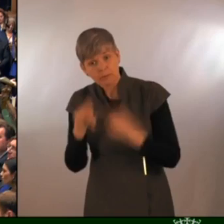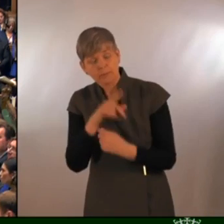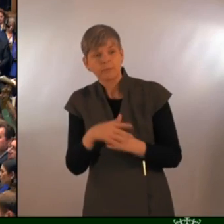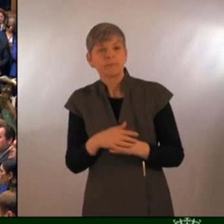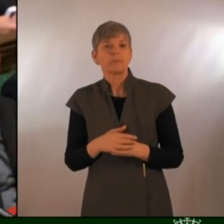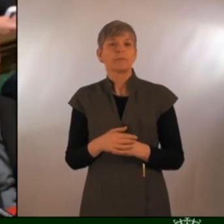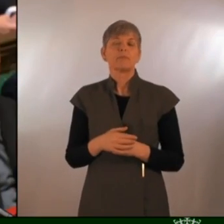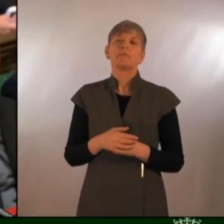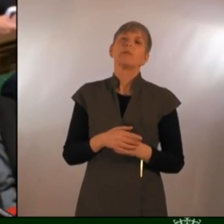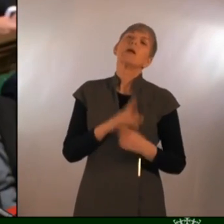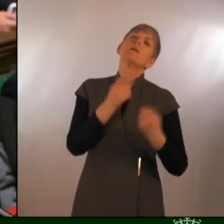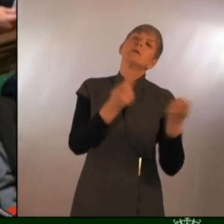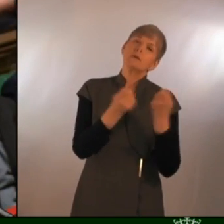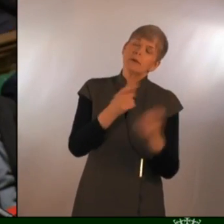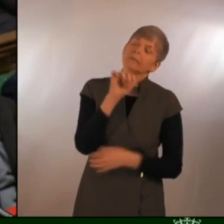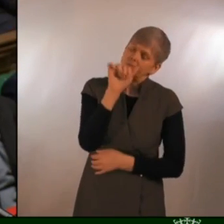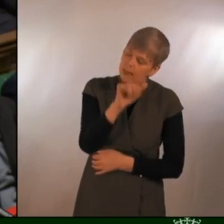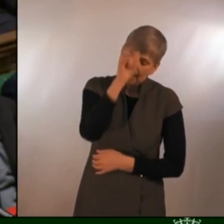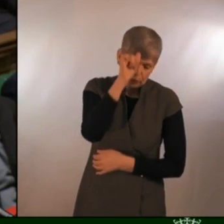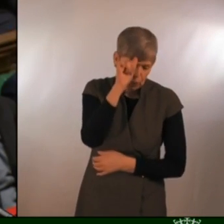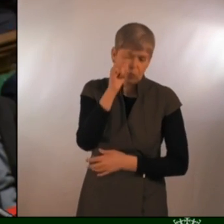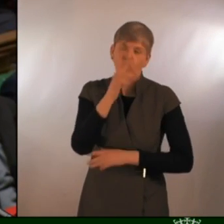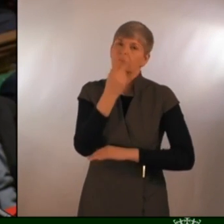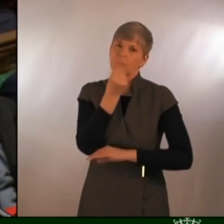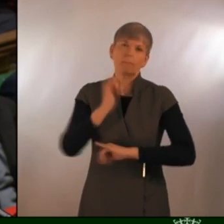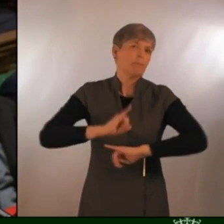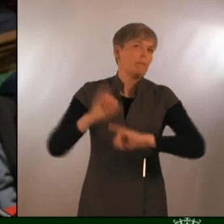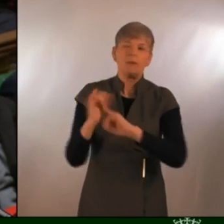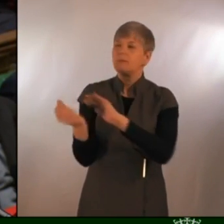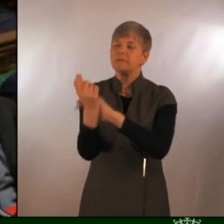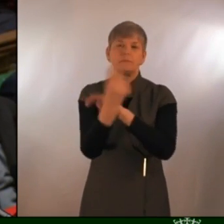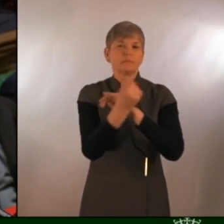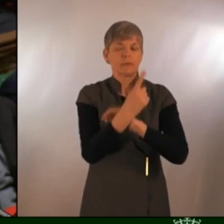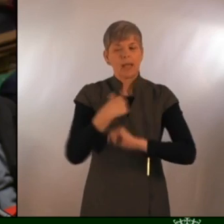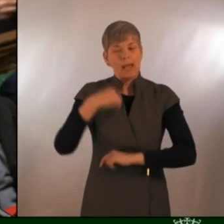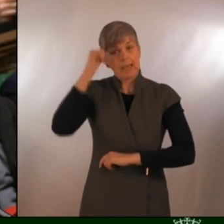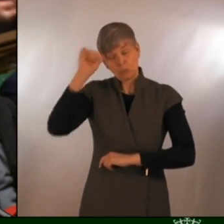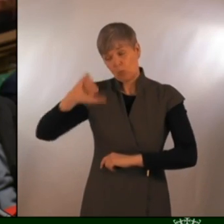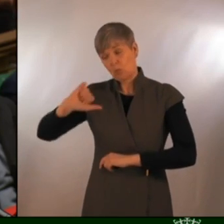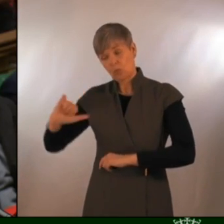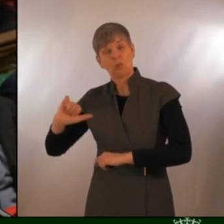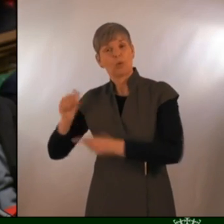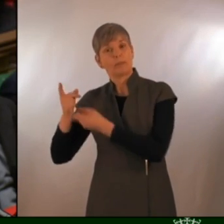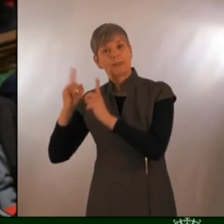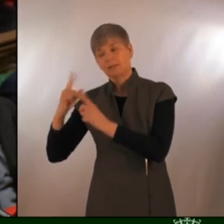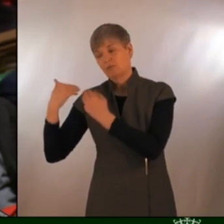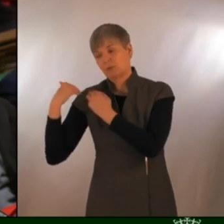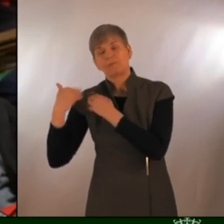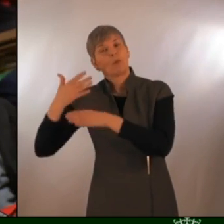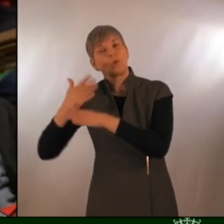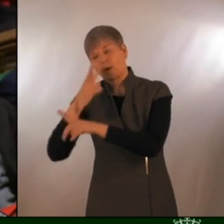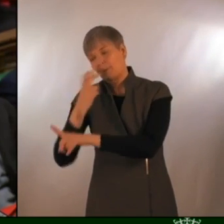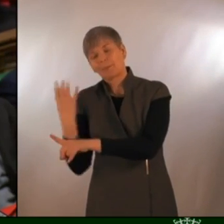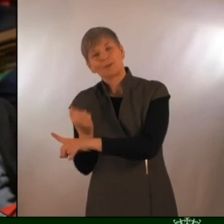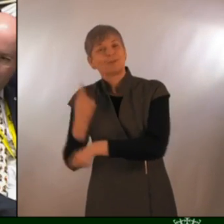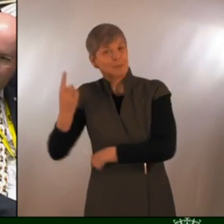hard cases and some very tragic outcomes, and I know that my right honourable friend, the Secretary of State for Work and Pensions, is indeed